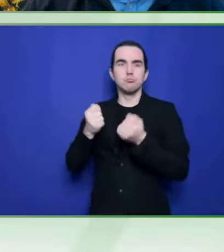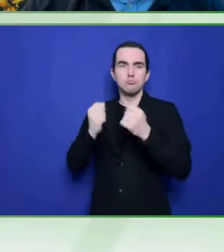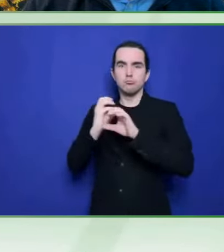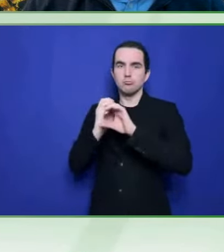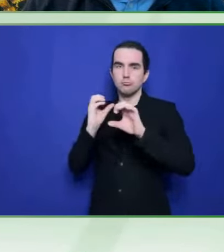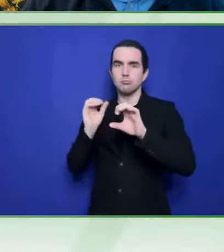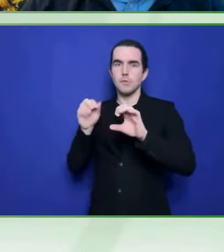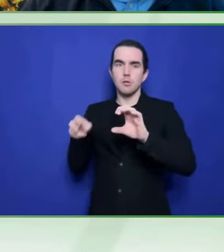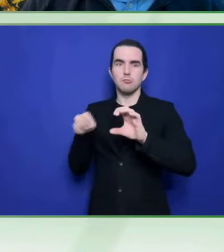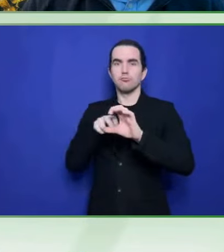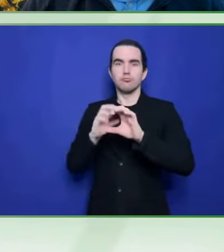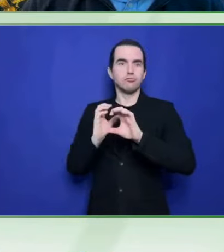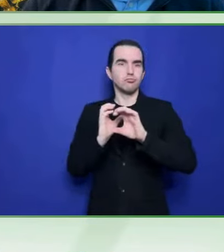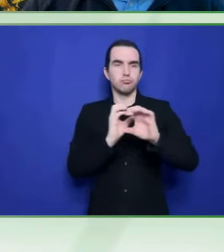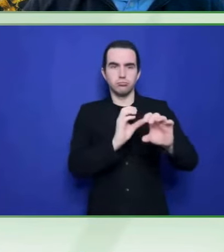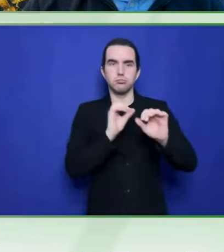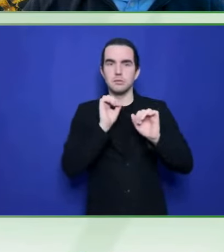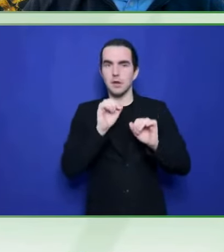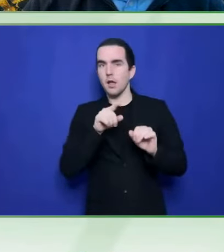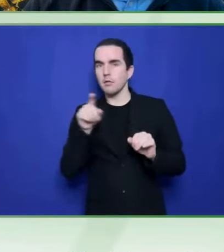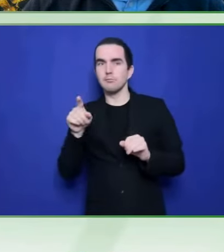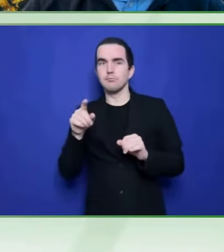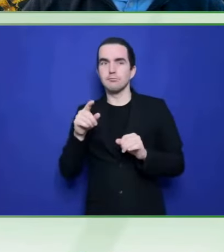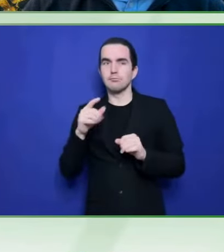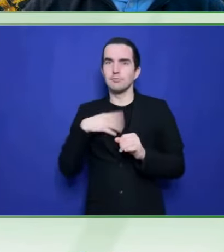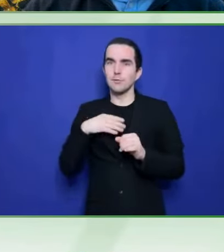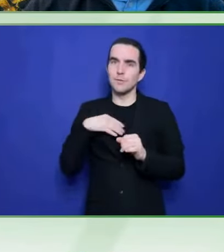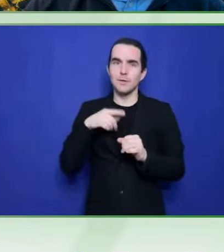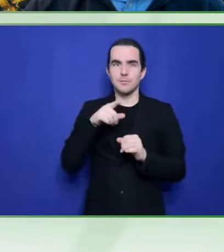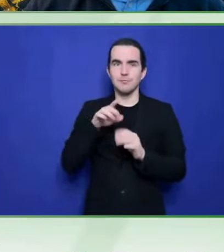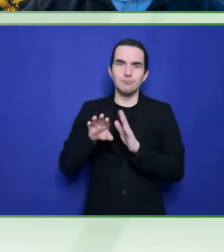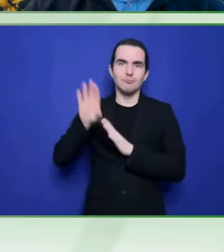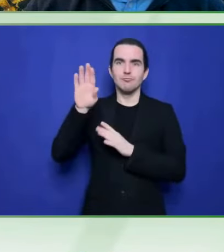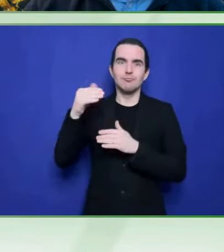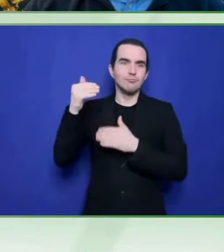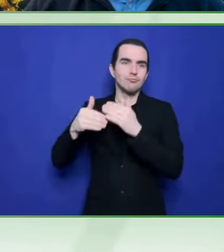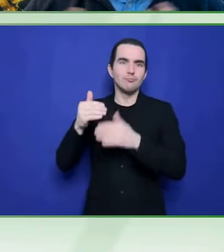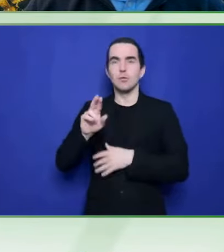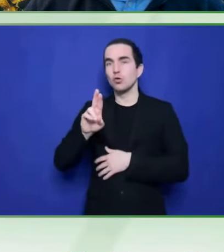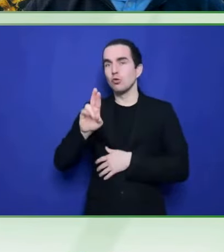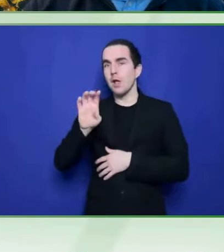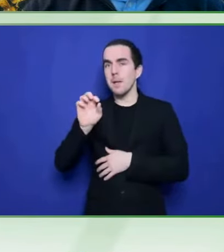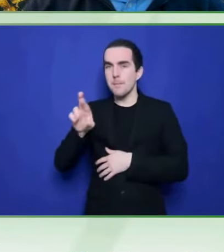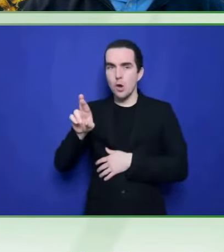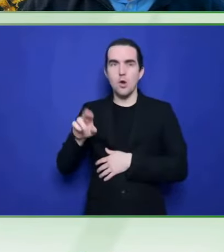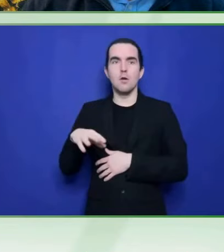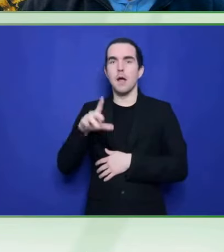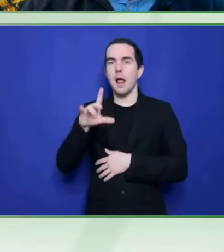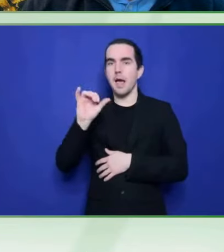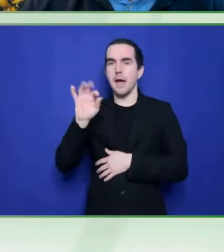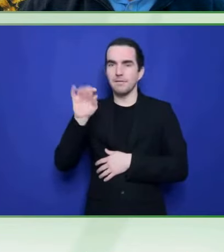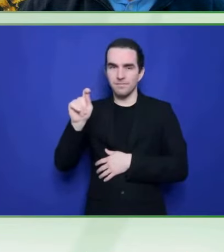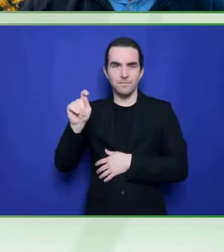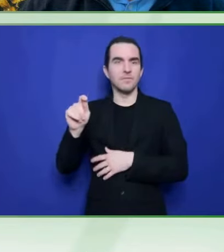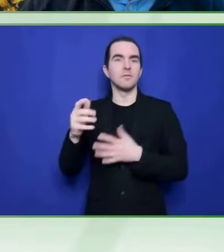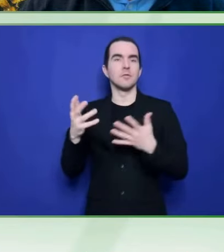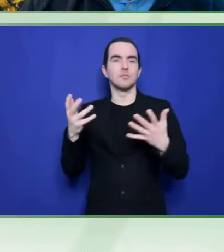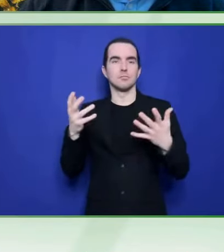returning. So micro-mobility solutions such as e-scooters and e-bike hire